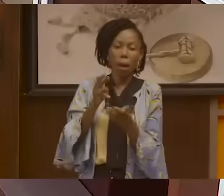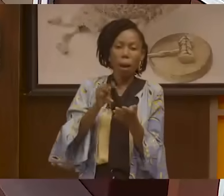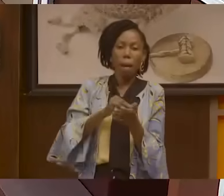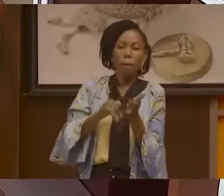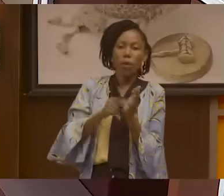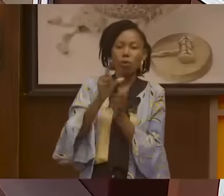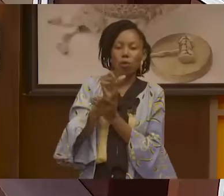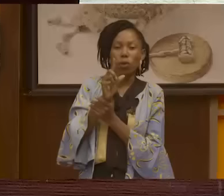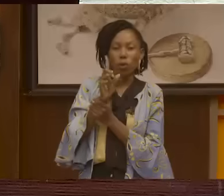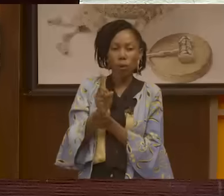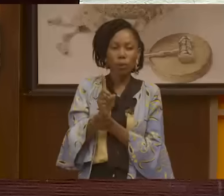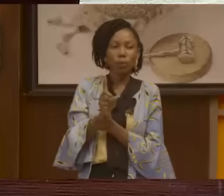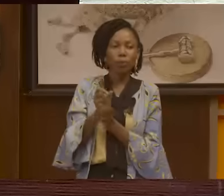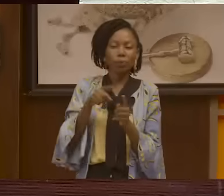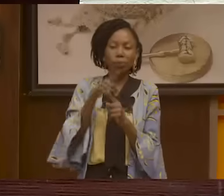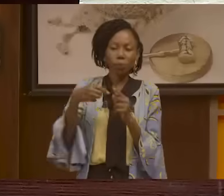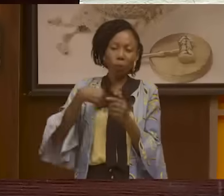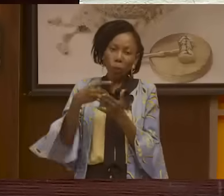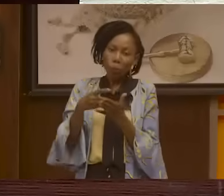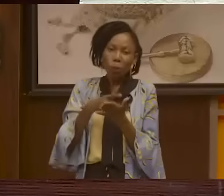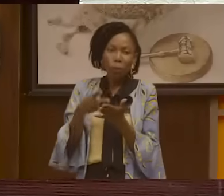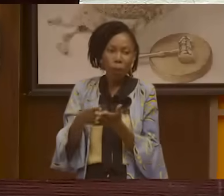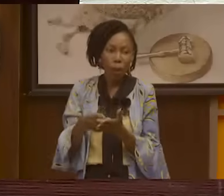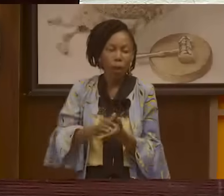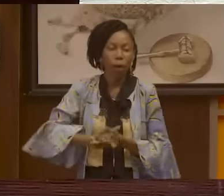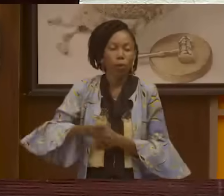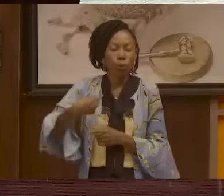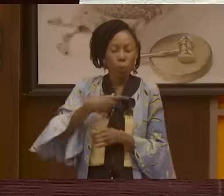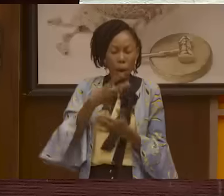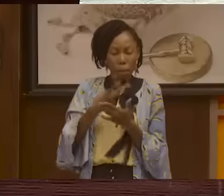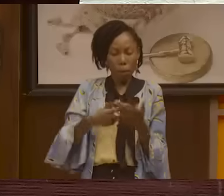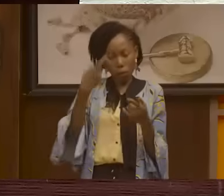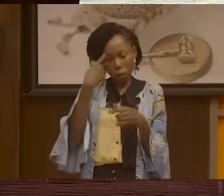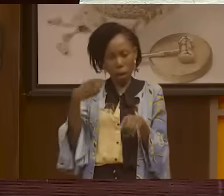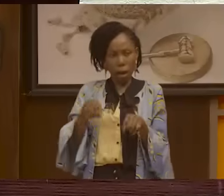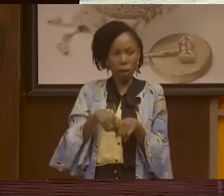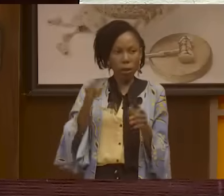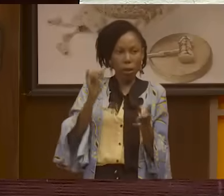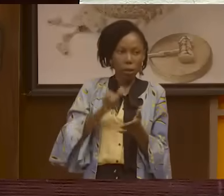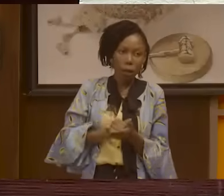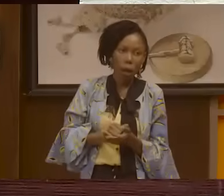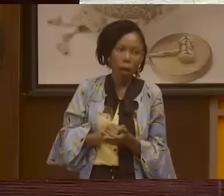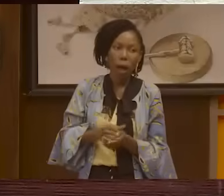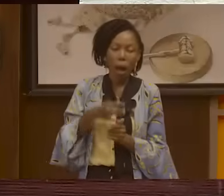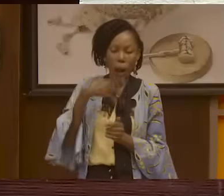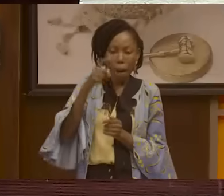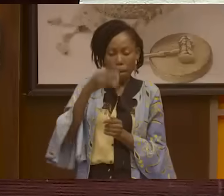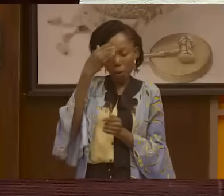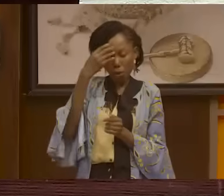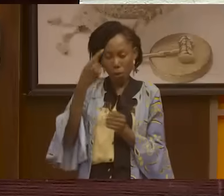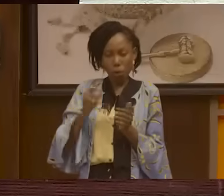having discussion with the man in charge. We both agreed that I should know the school of the